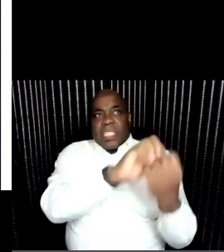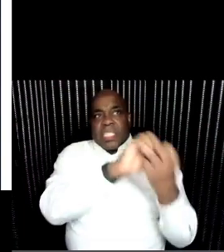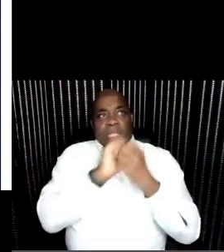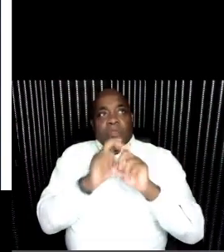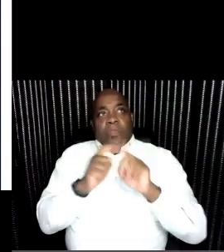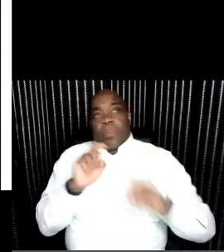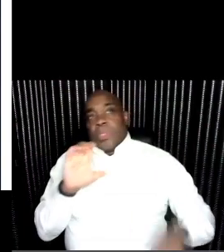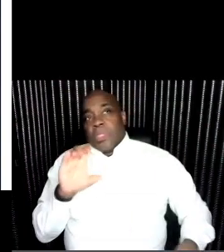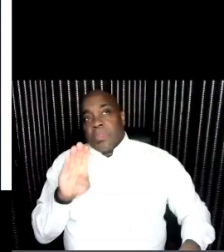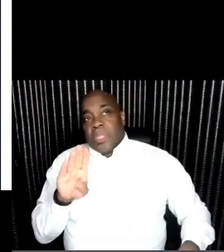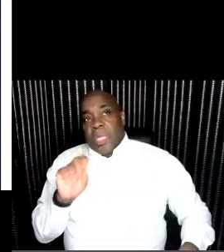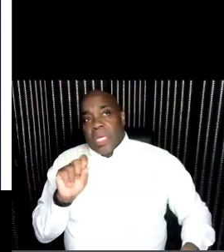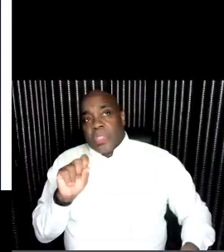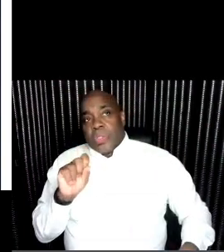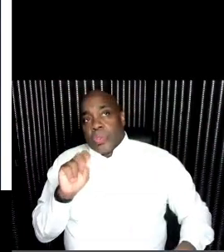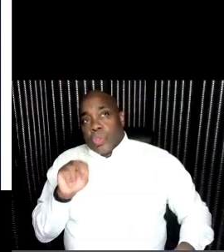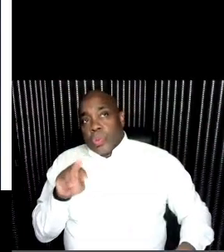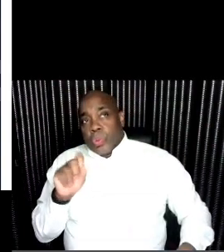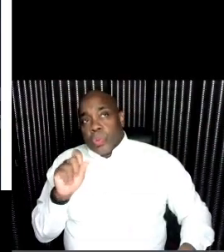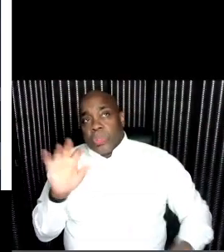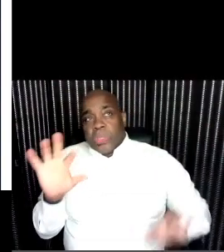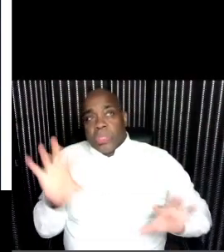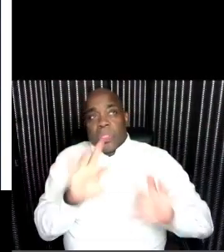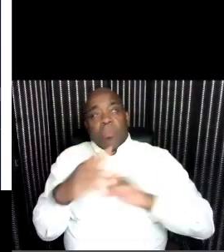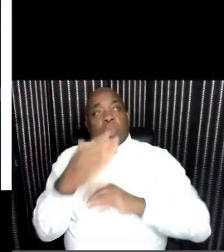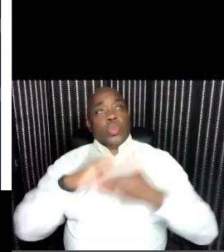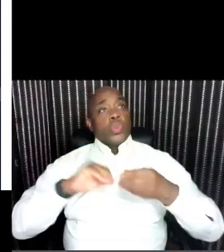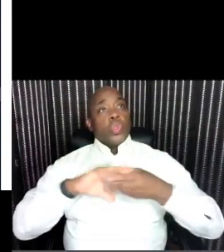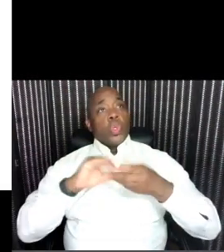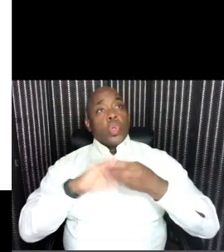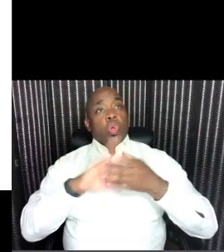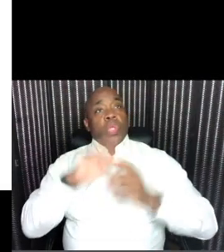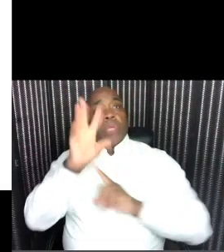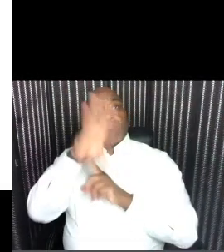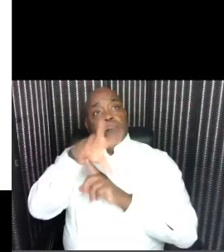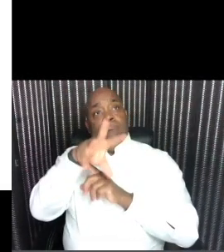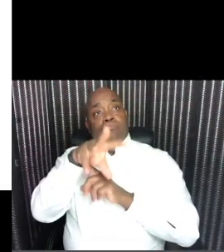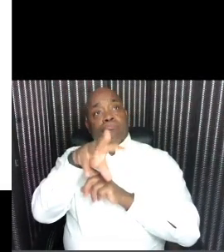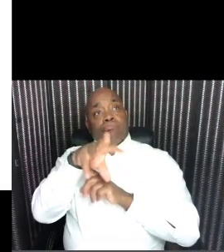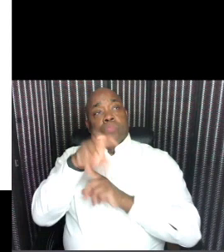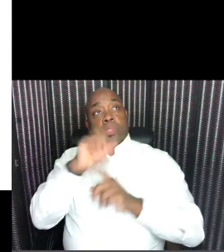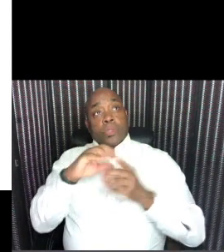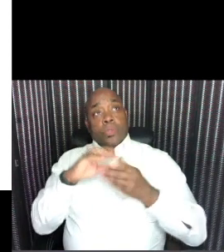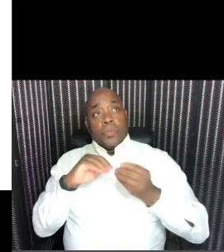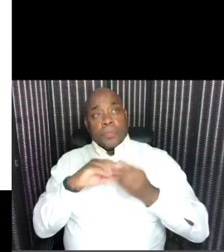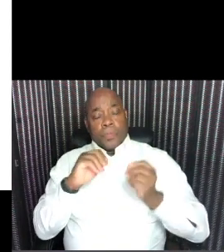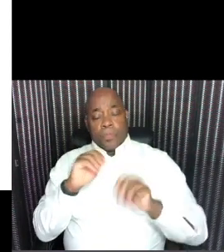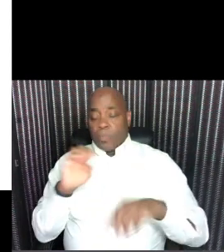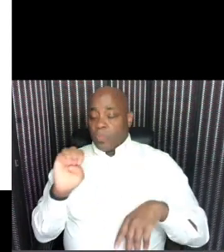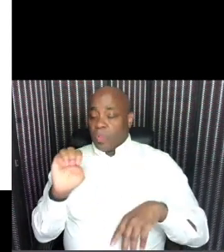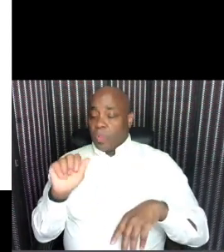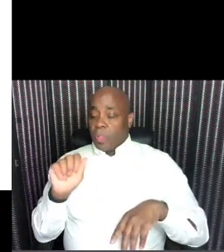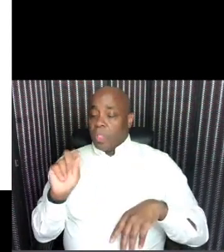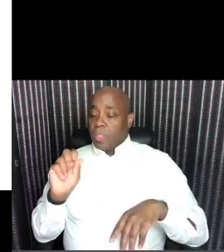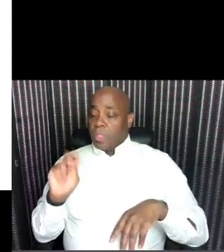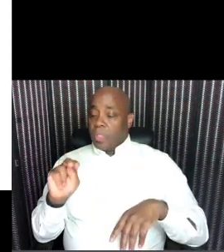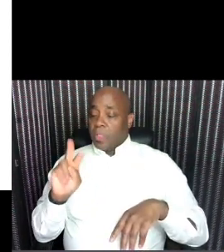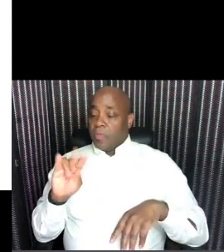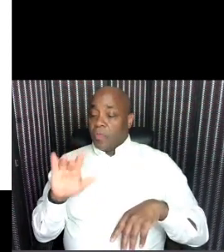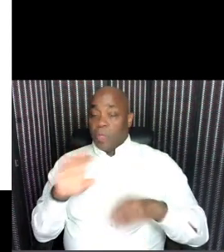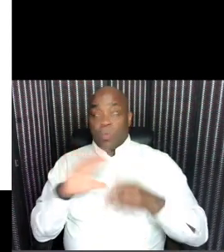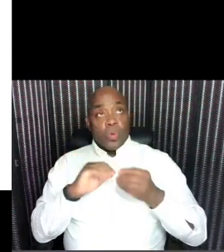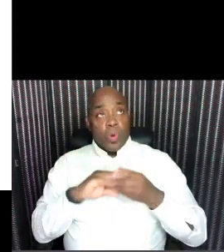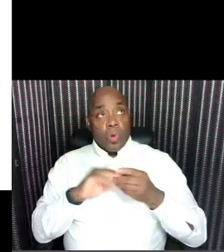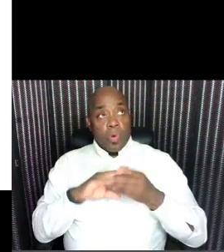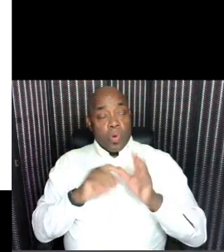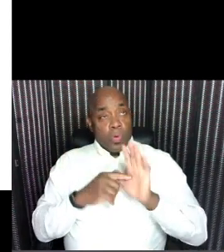Sunday morning story where they covered it. But I think the Eatonville story highlights how African Americans have been theorizing